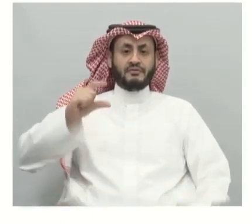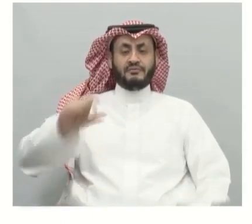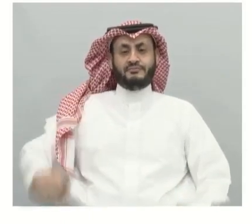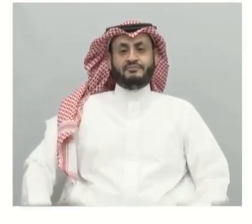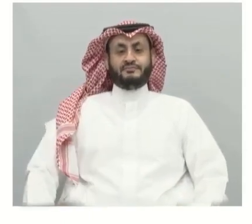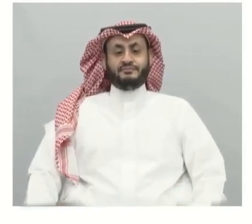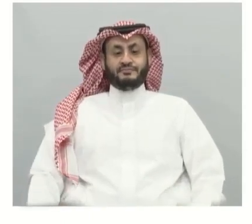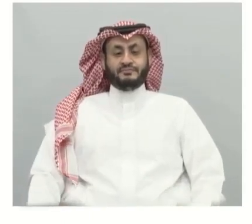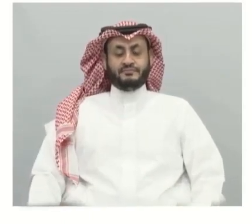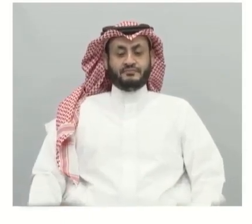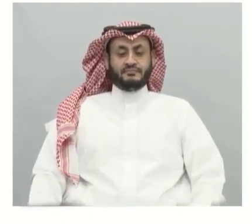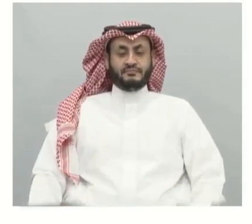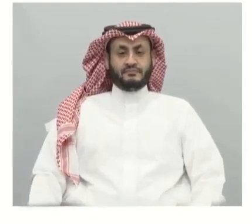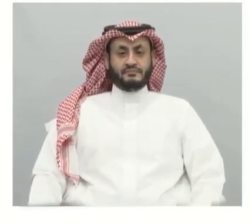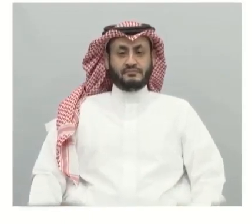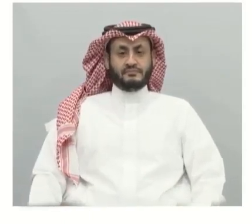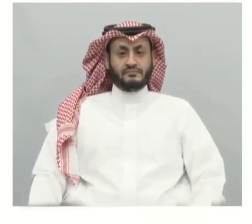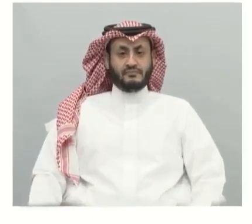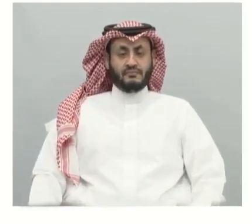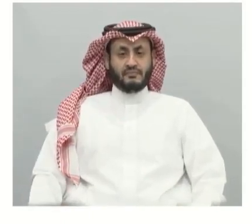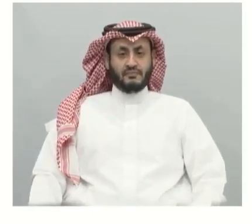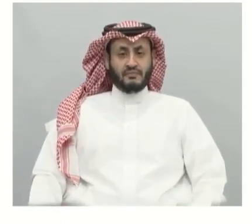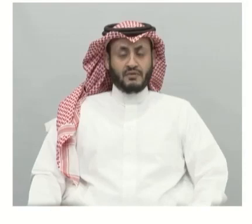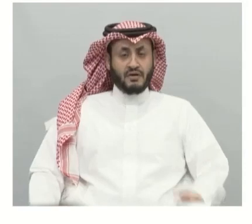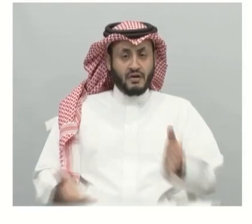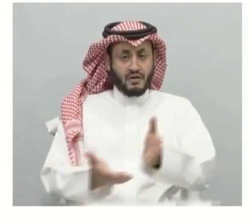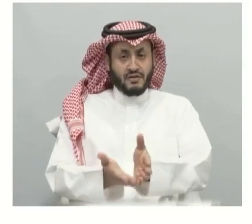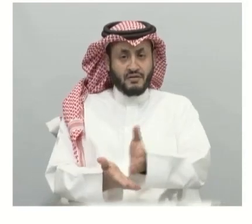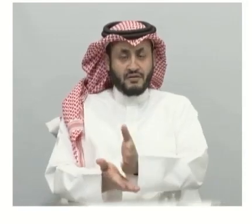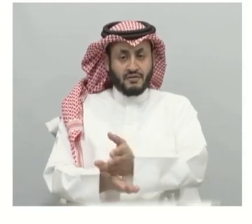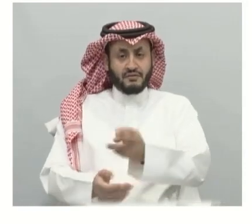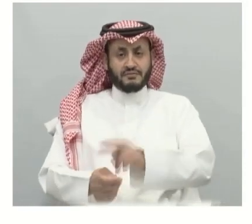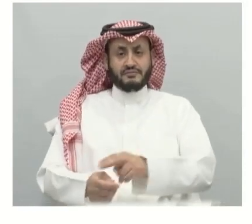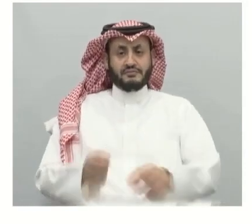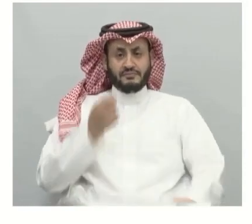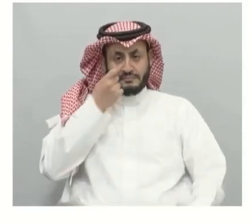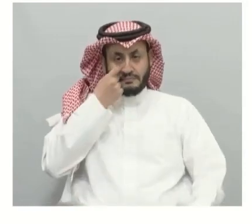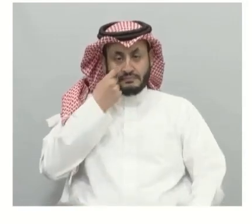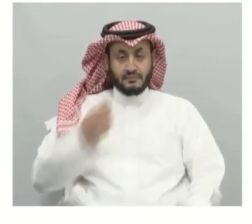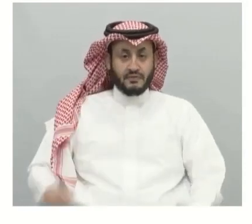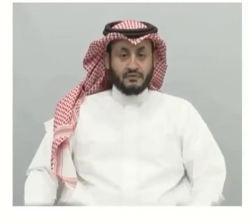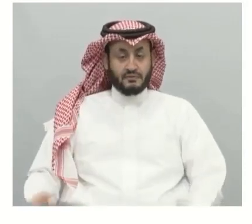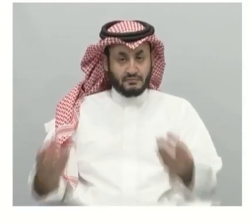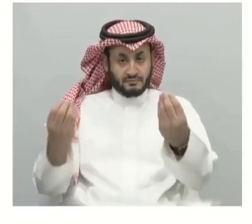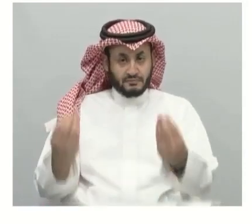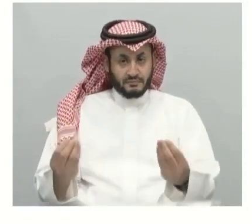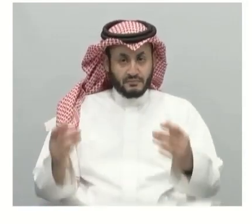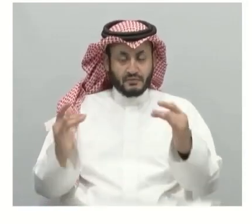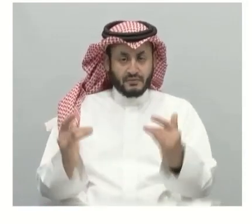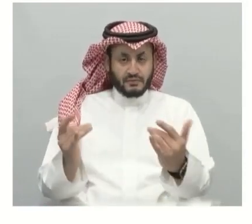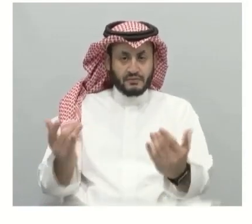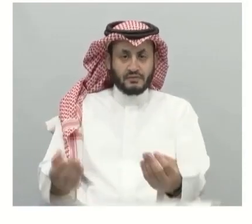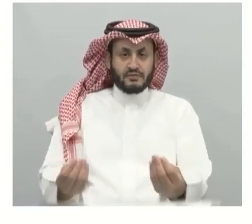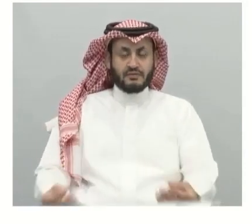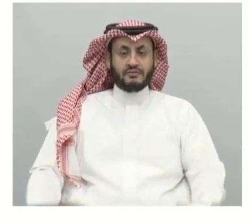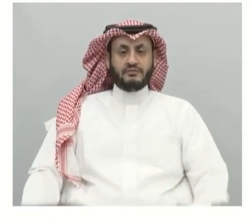class. Before we start, let's have online classroom rules. Number one, find a quiet study area and